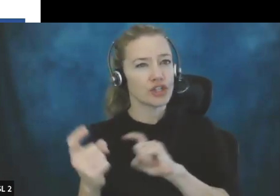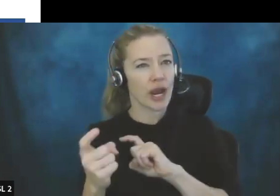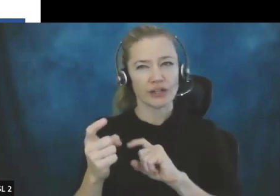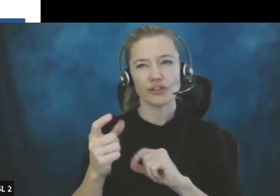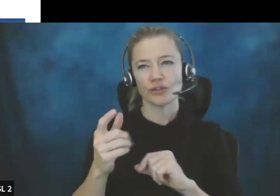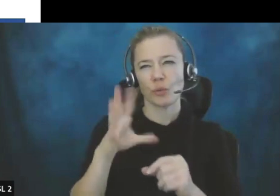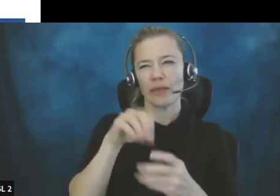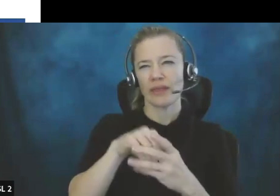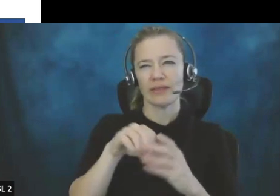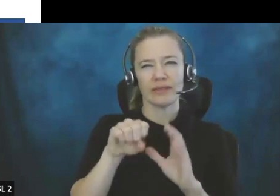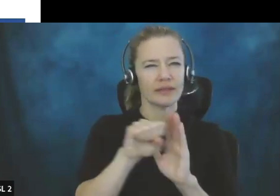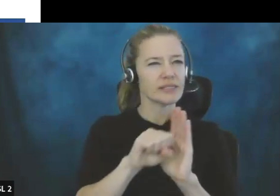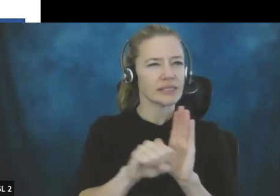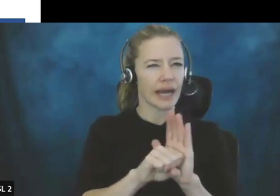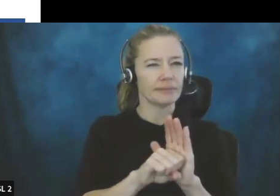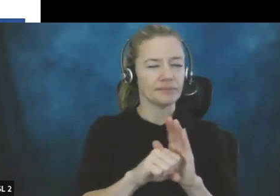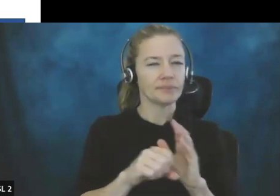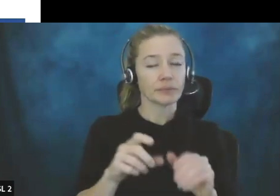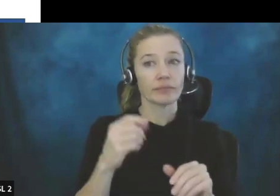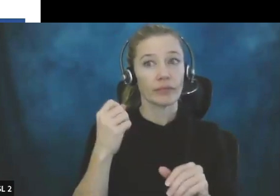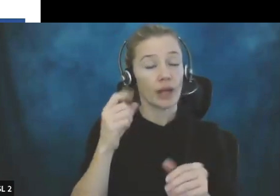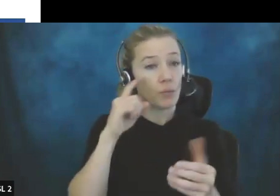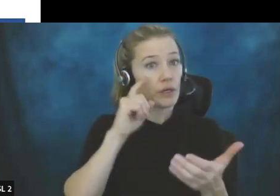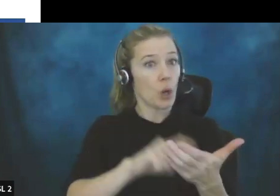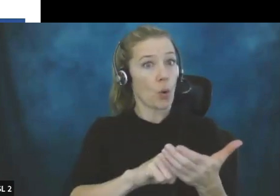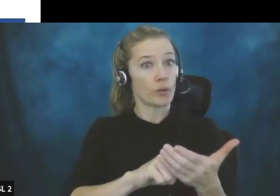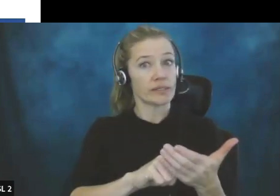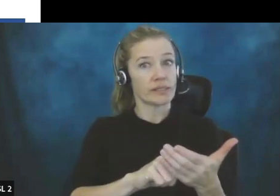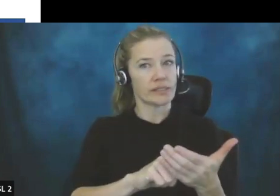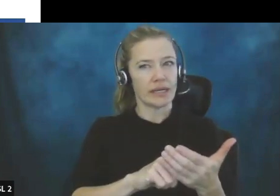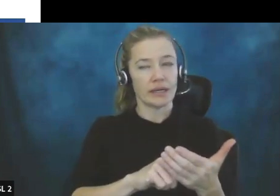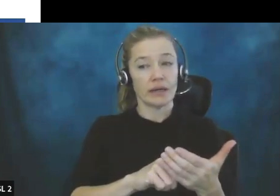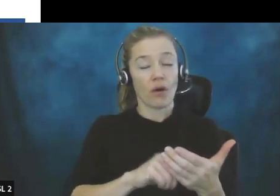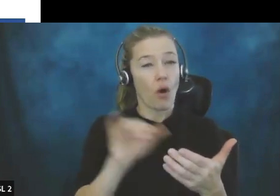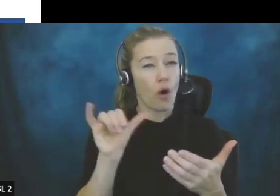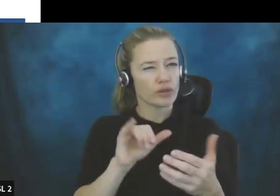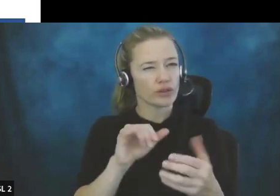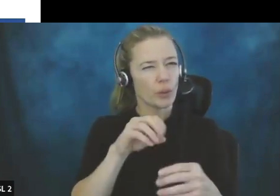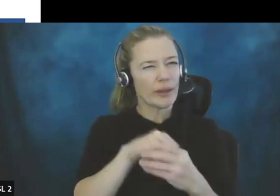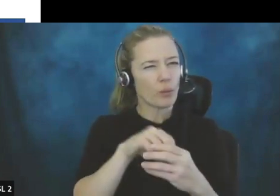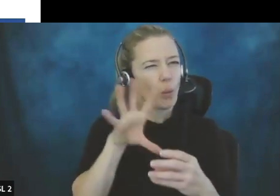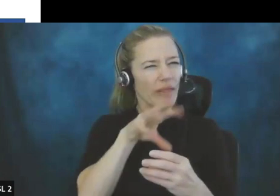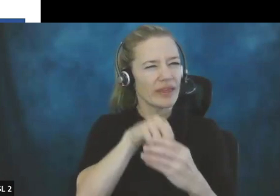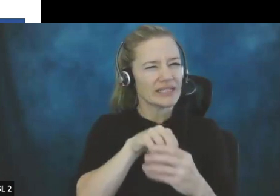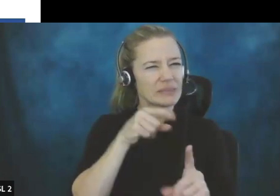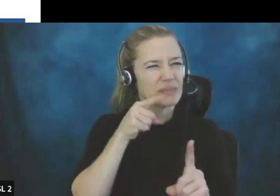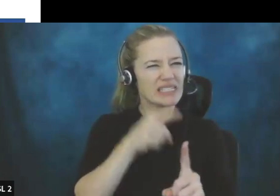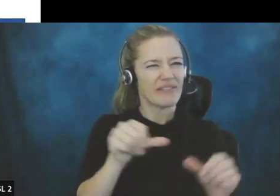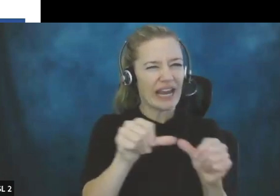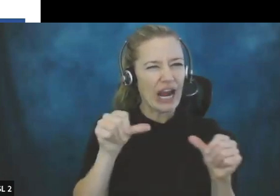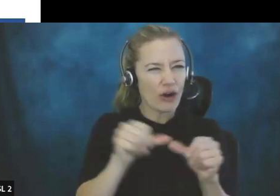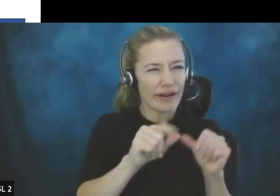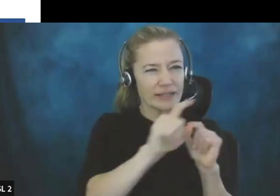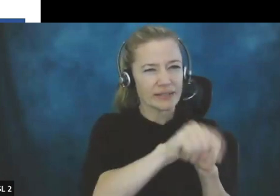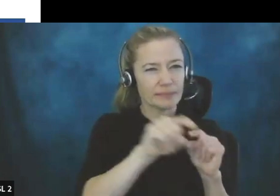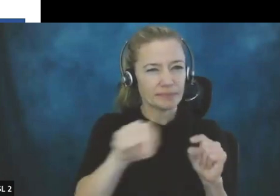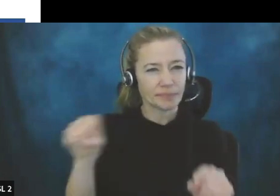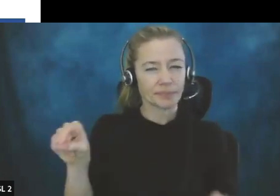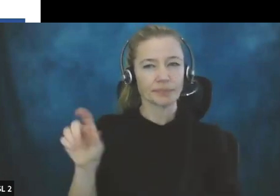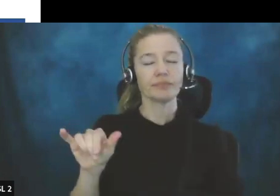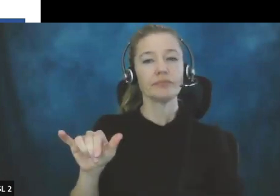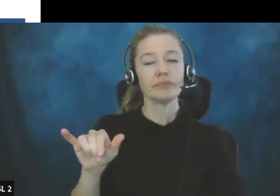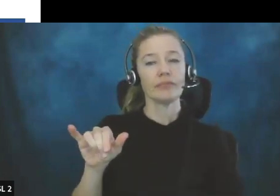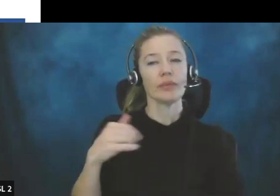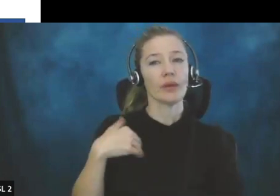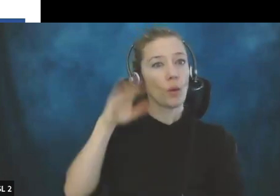within all places in the state. And we're seeing that even more so in certain areas, right? So we know